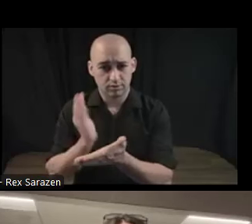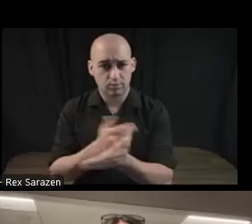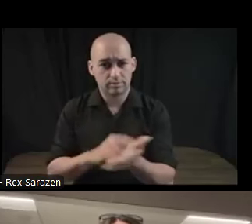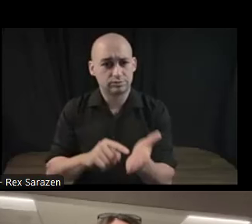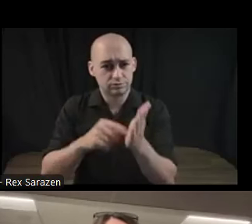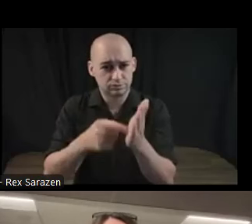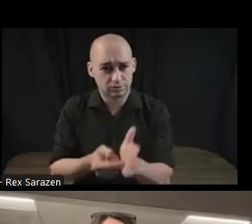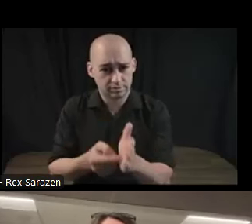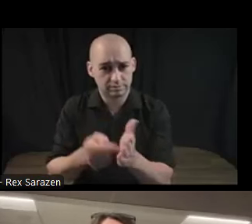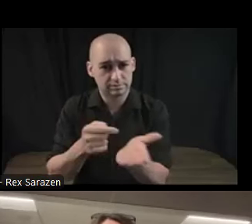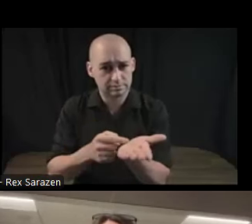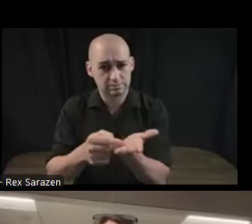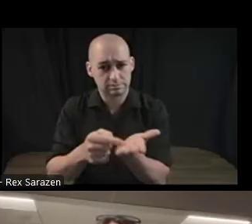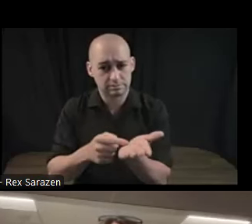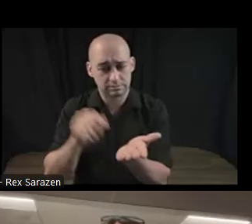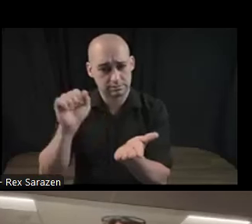if